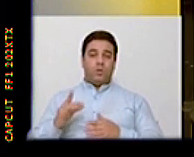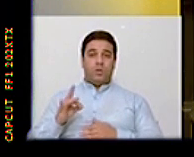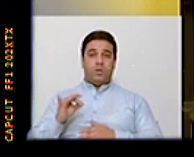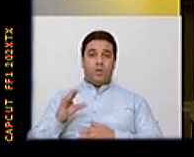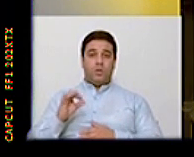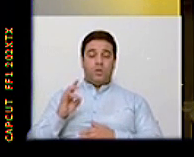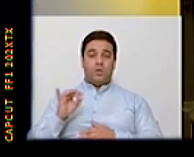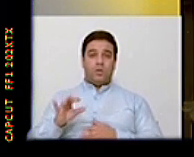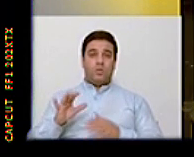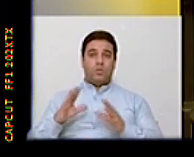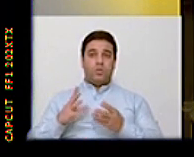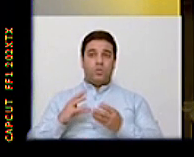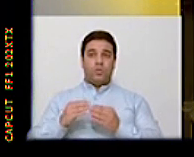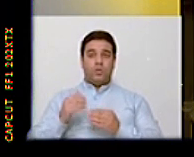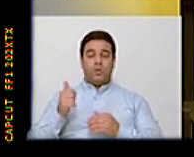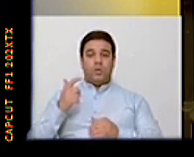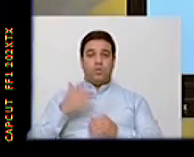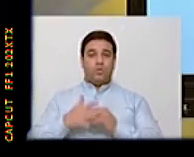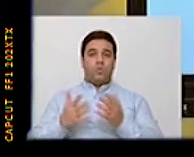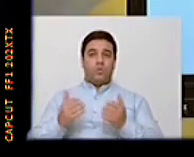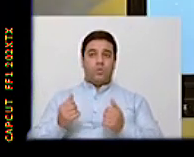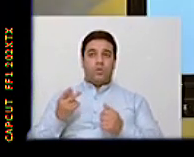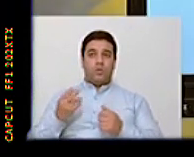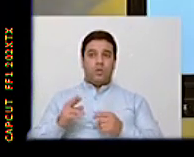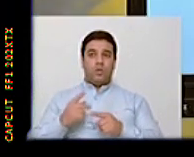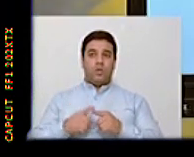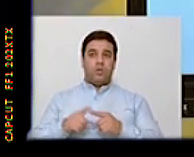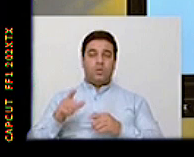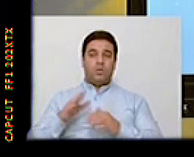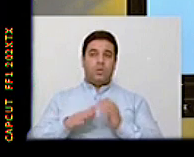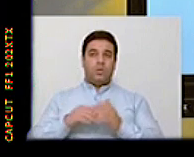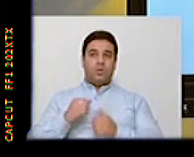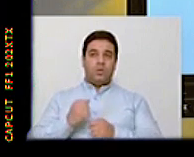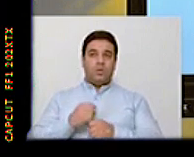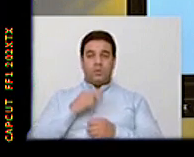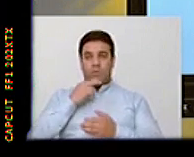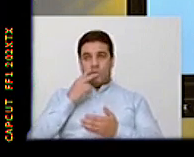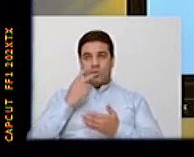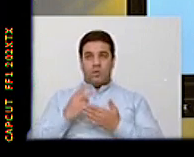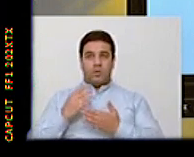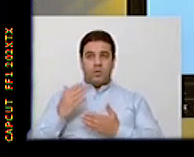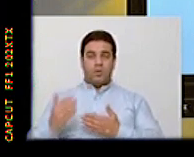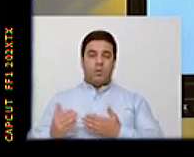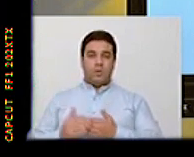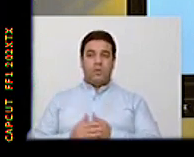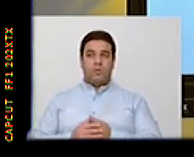Rezonans hodisasini yaxshilab tushunib olish uchun quyidagi tajribaga e'tibor qarataylik.